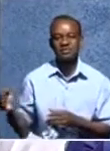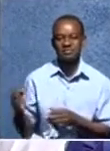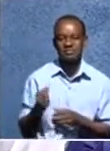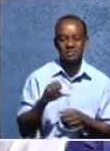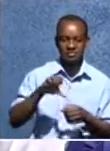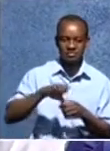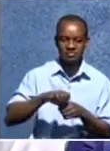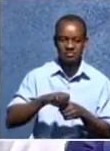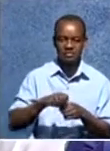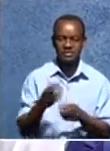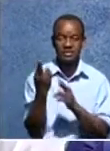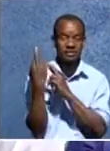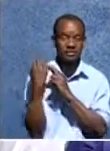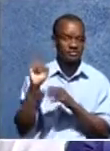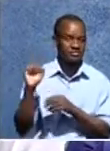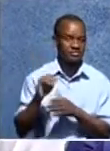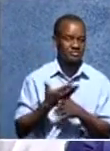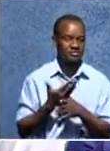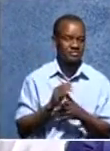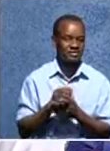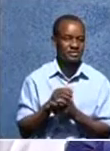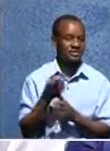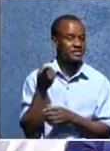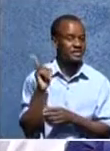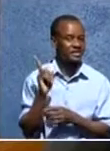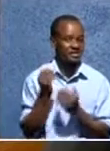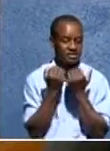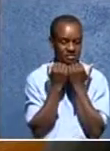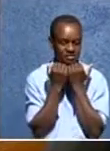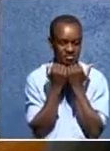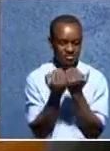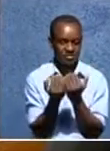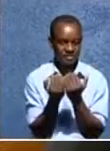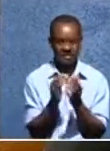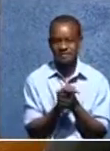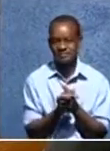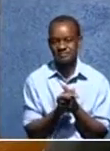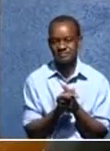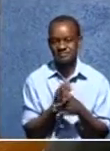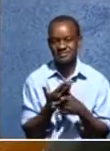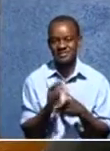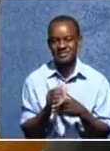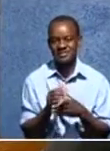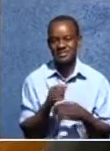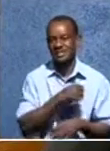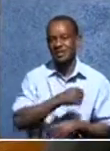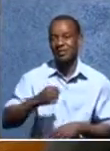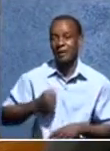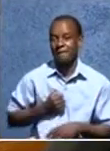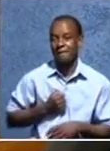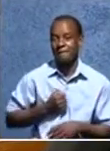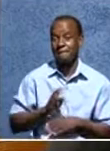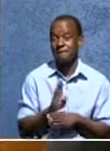a role and can be trained, because they are key as well in this whole chain, especially we have a self-drive market segment and tourists can